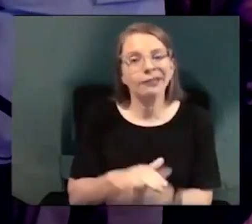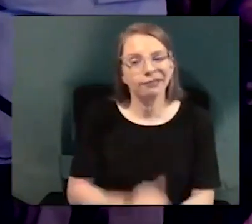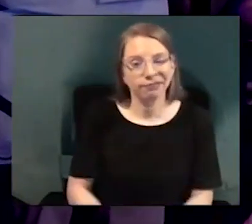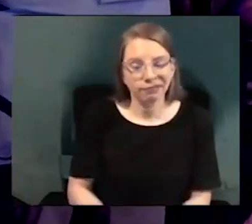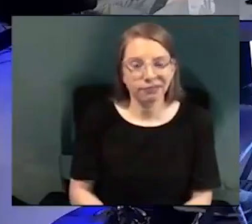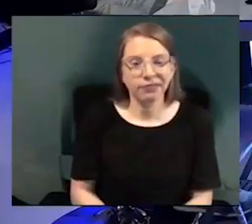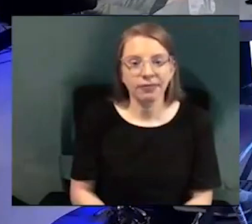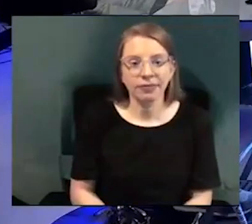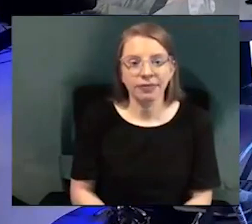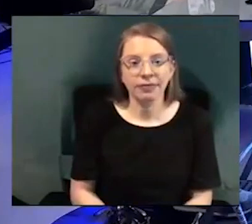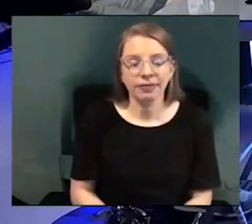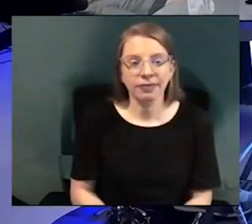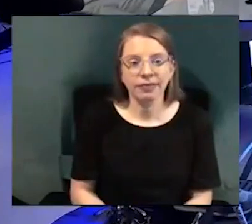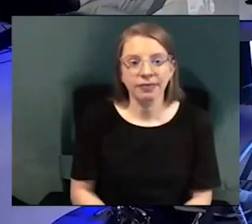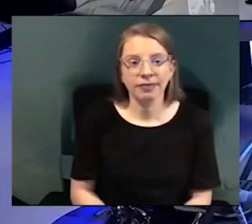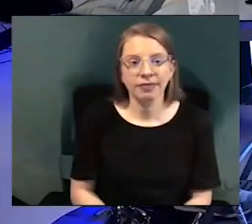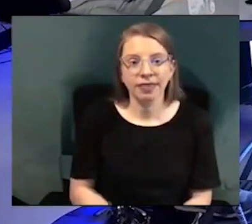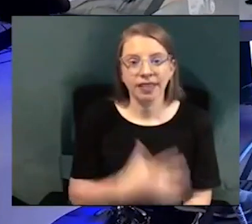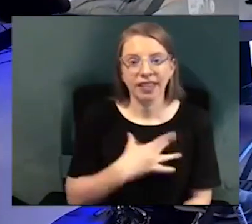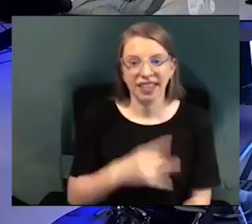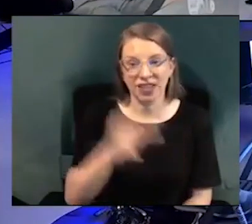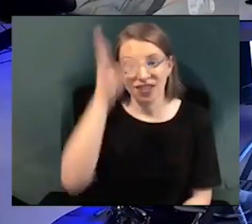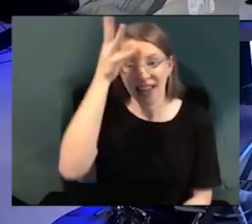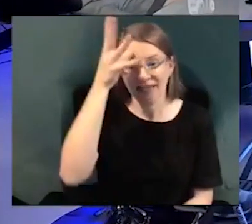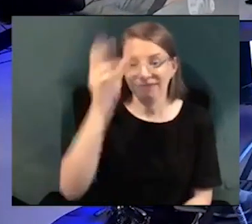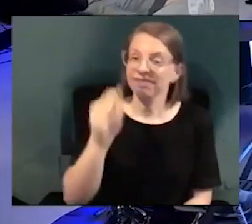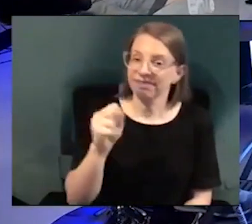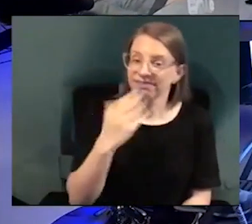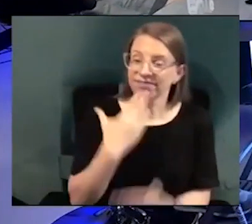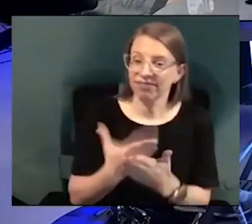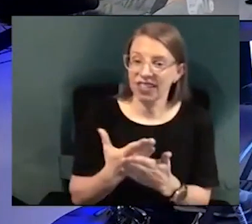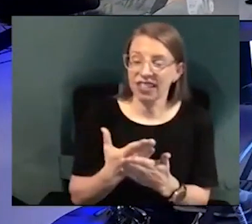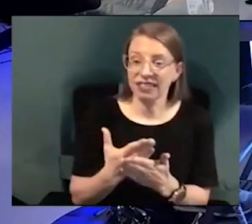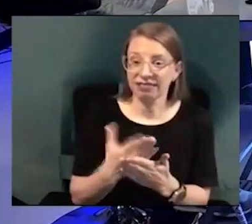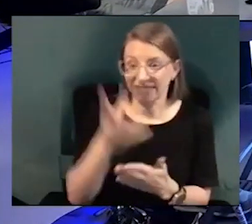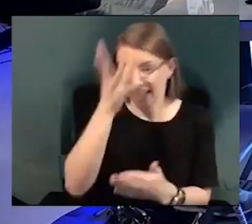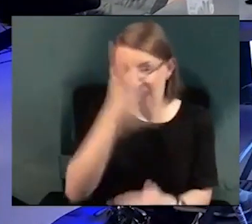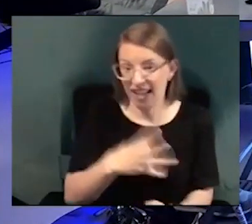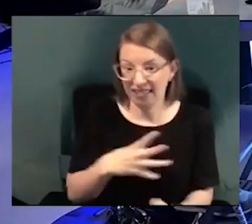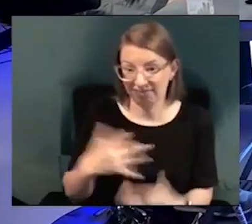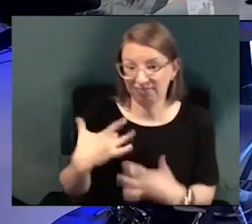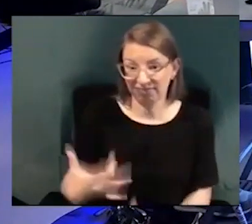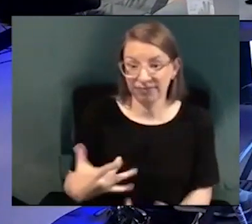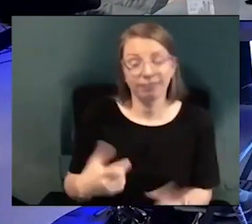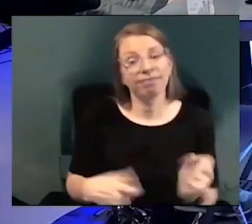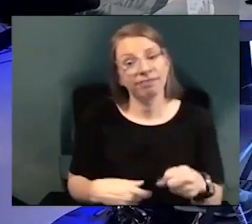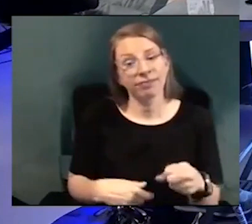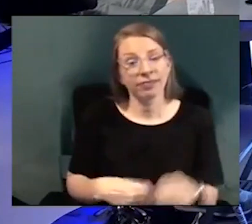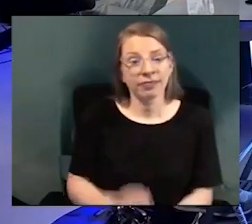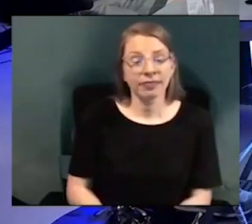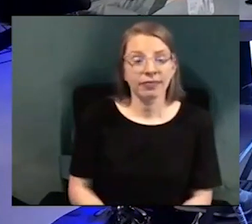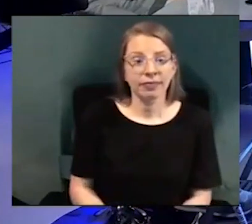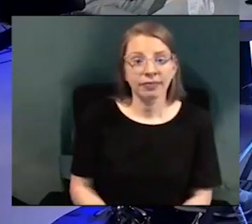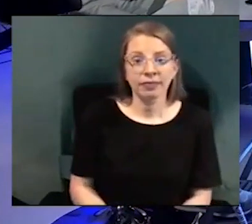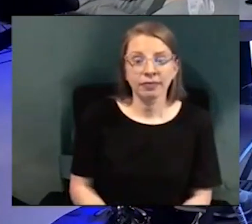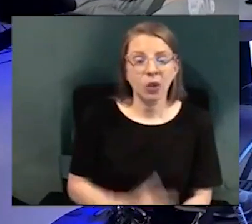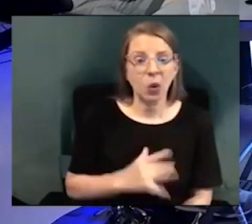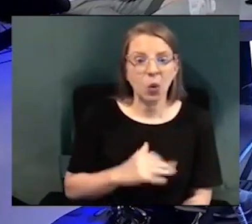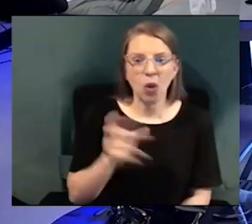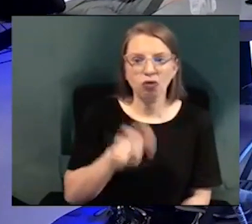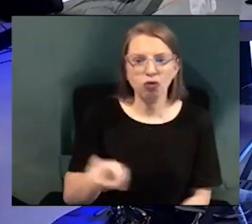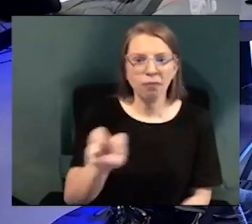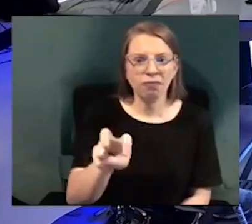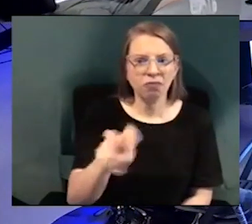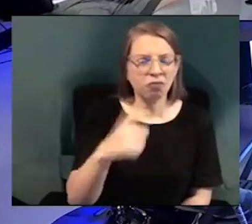So do you like your dad? Yeah. Pretty good guy most of the time. Yeah. Yeah. Okay. Well, that's good. And you guys went some kind of cool trip not so long ago, right? Didn't the two of you go